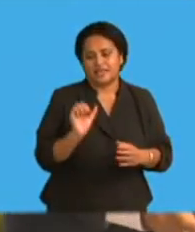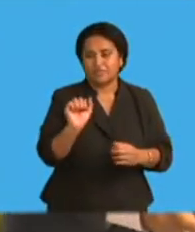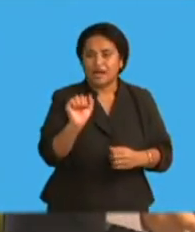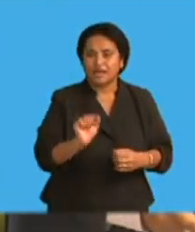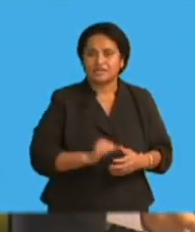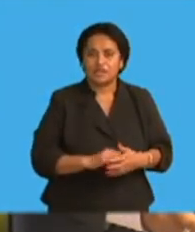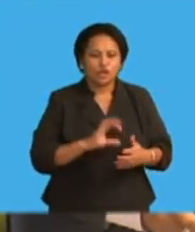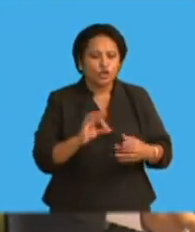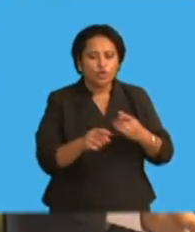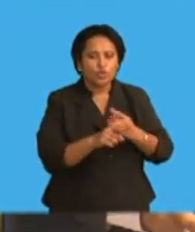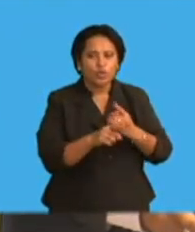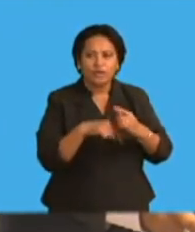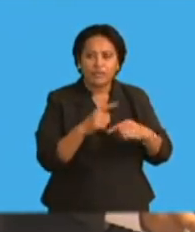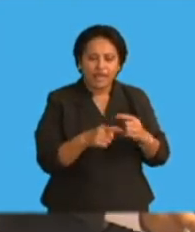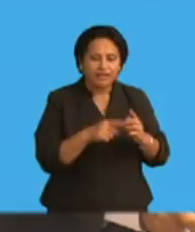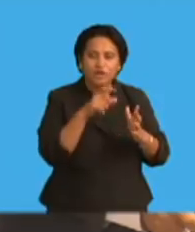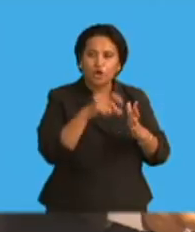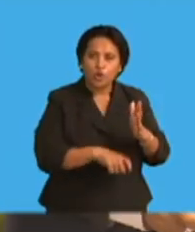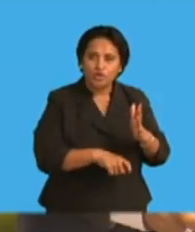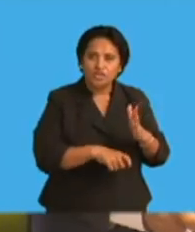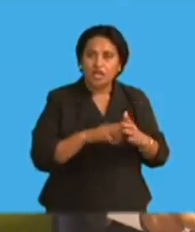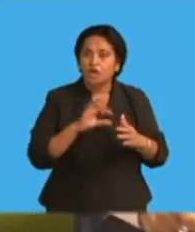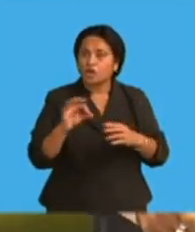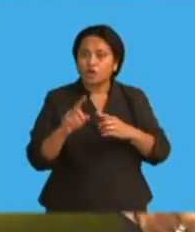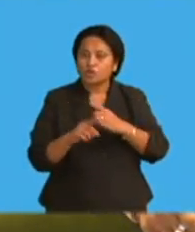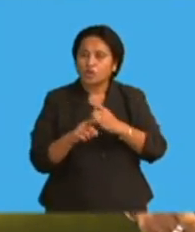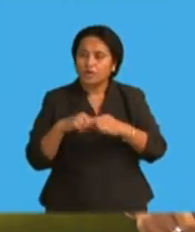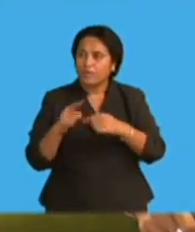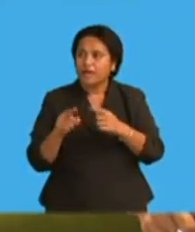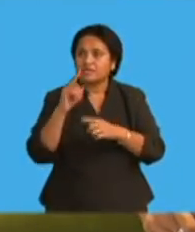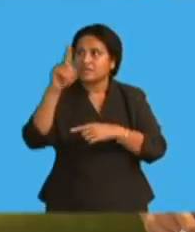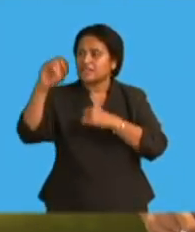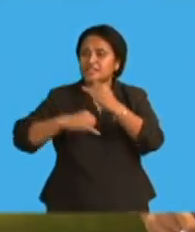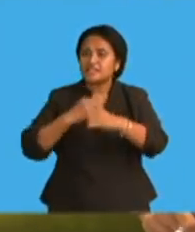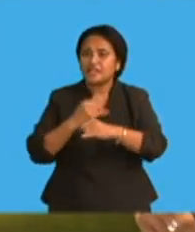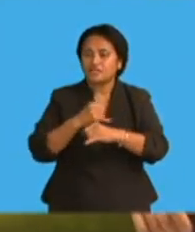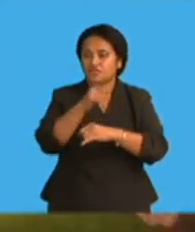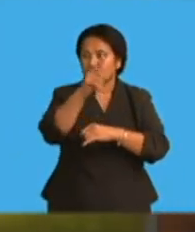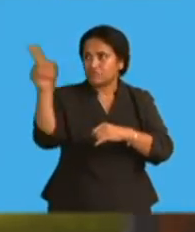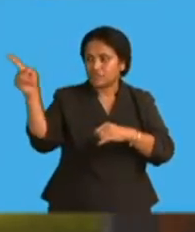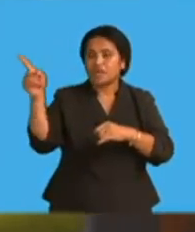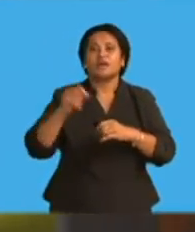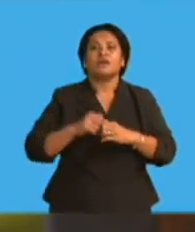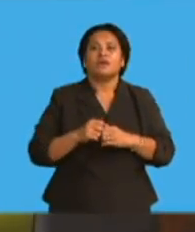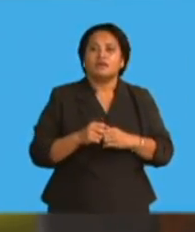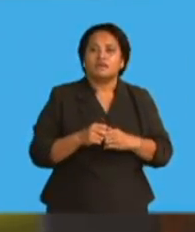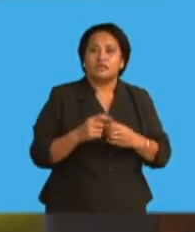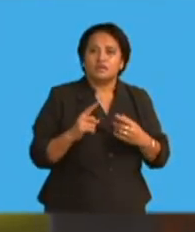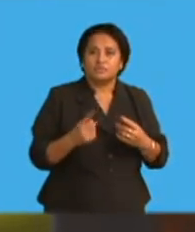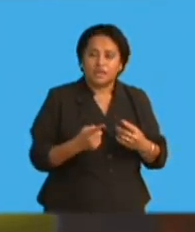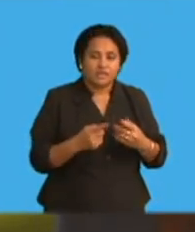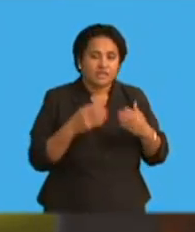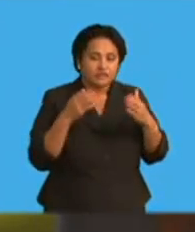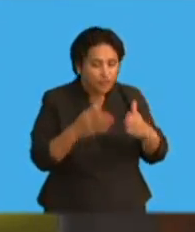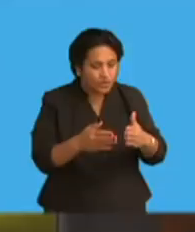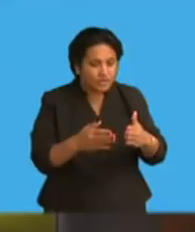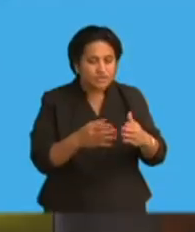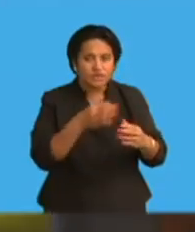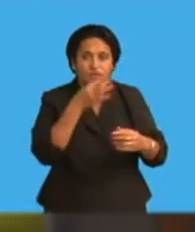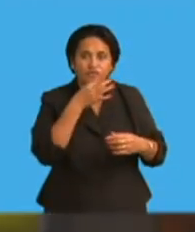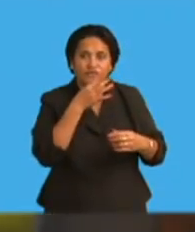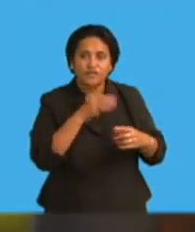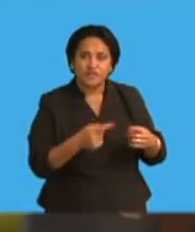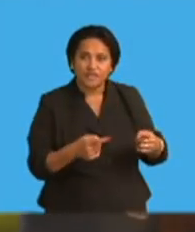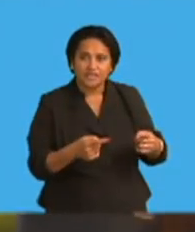input. They don't talk about the international economics of the world market price of sugar, Madam Speaker. Again, Madam Speaker, a lot of what they're doing